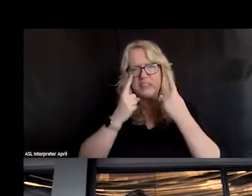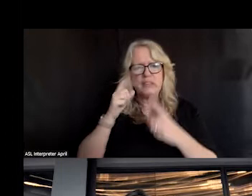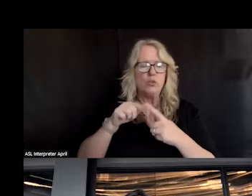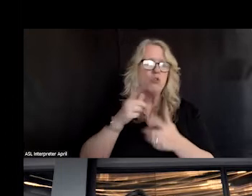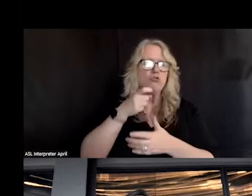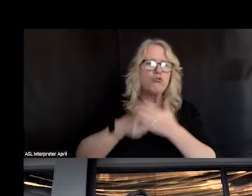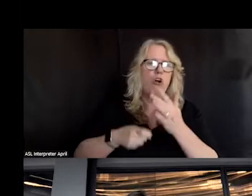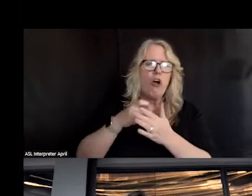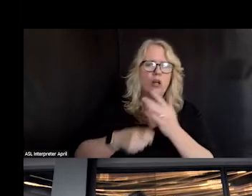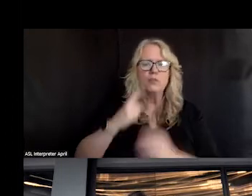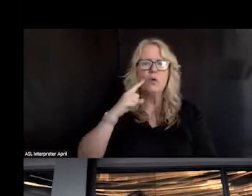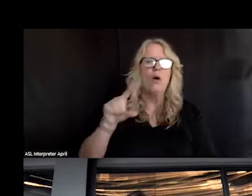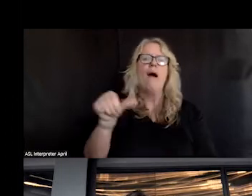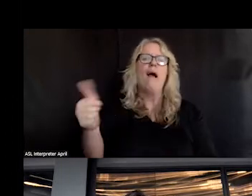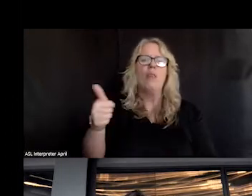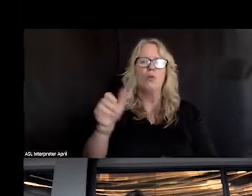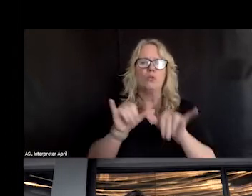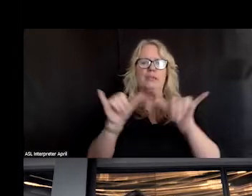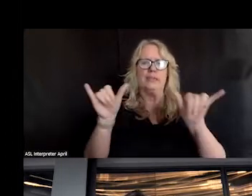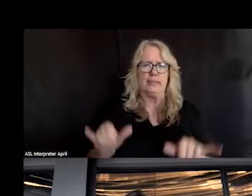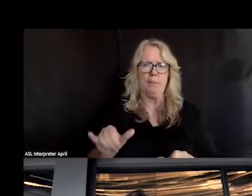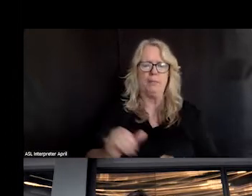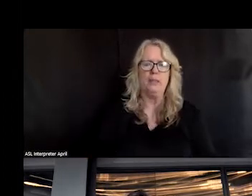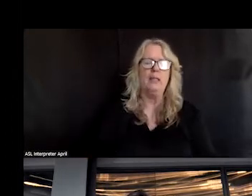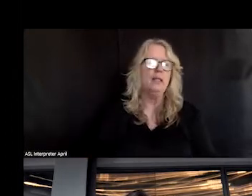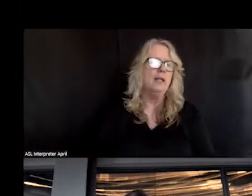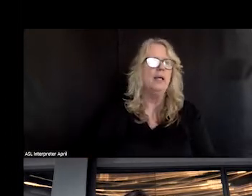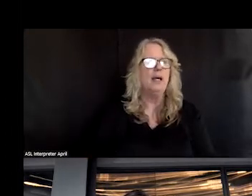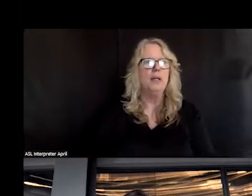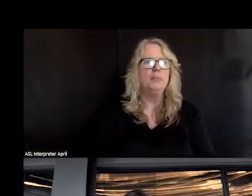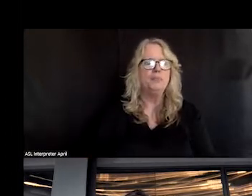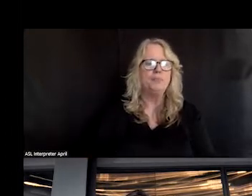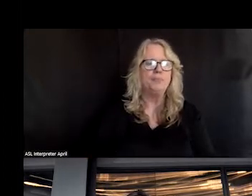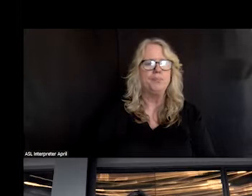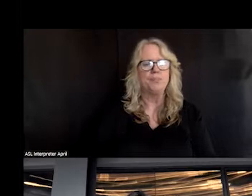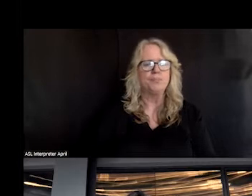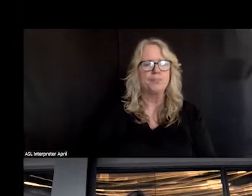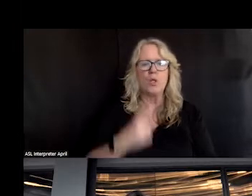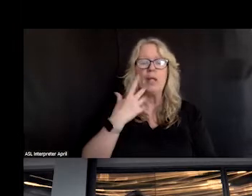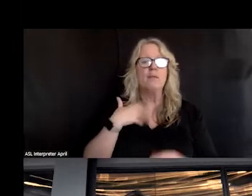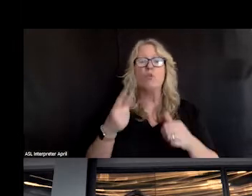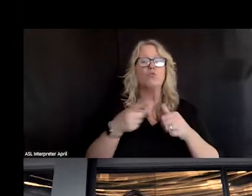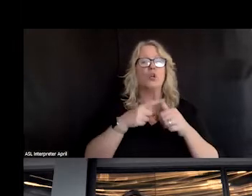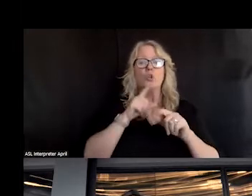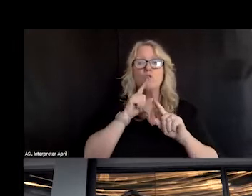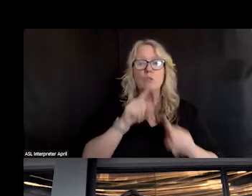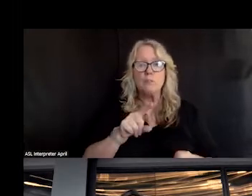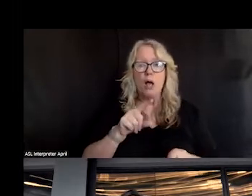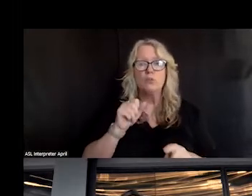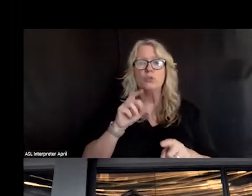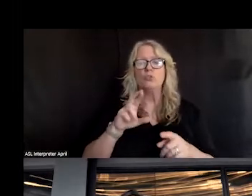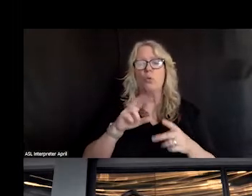costs of other systems. So for first responders